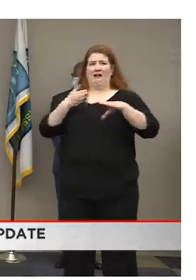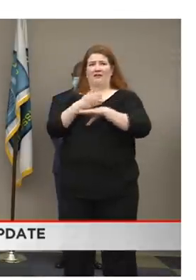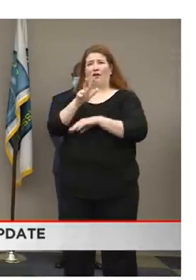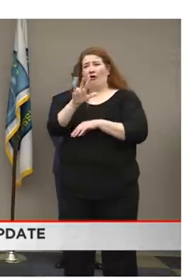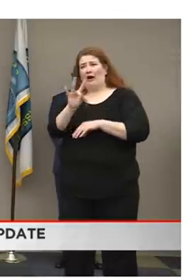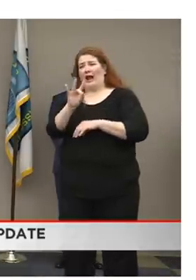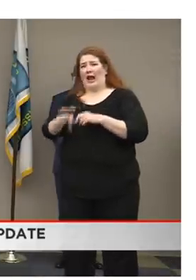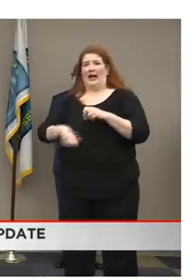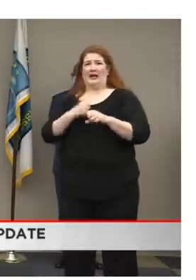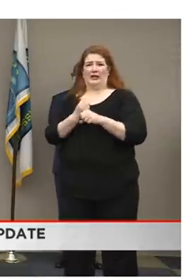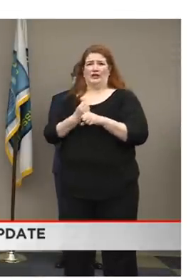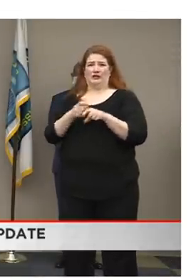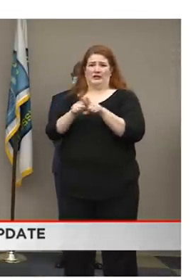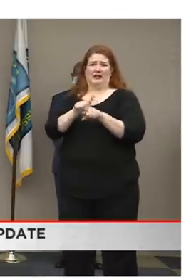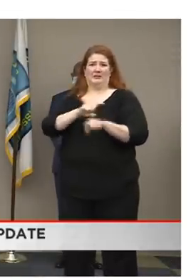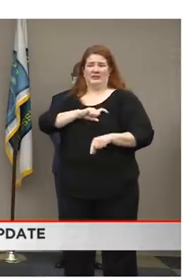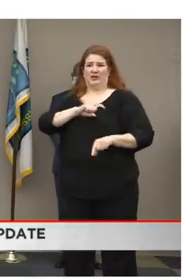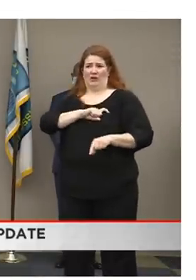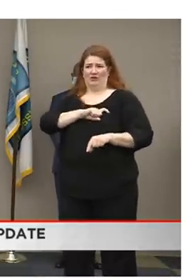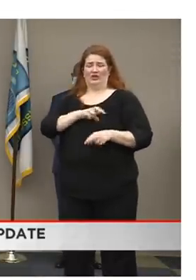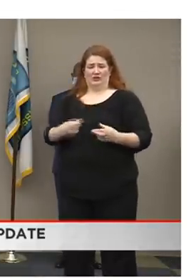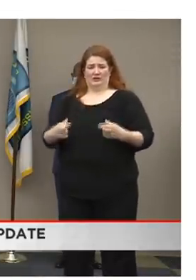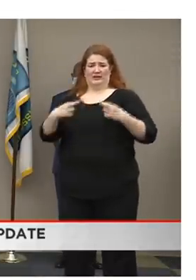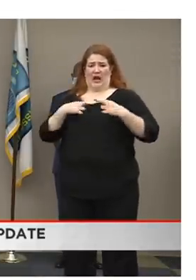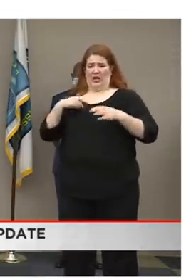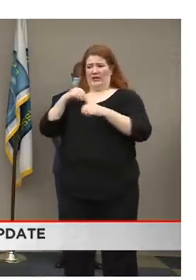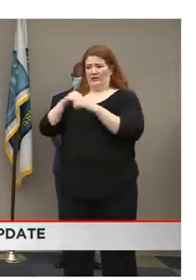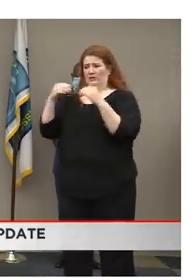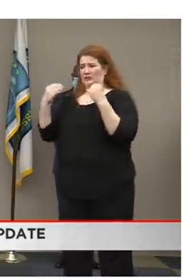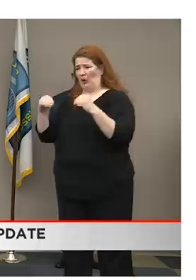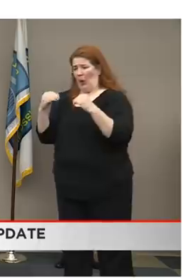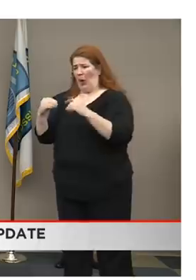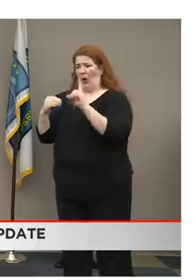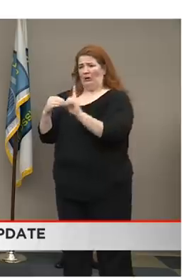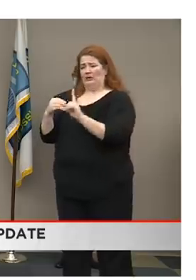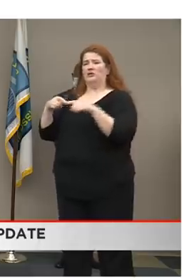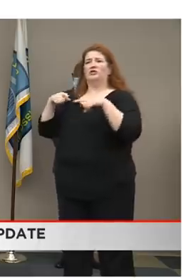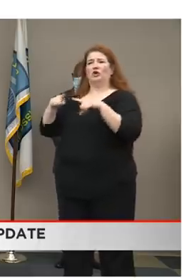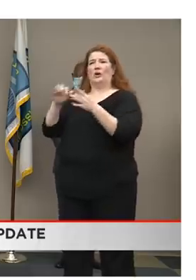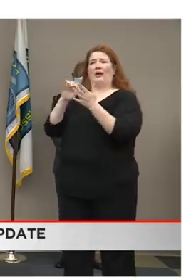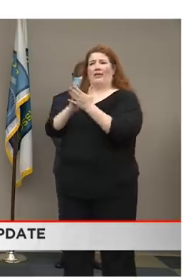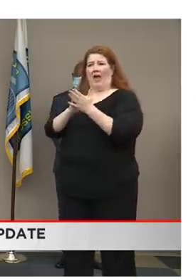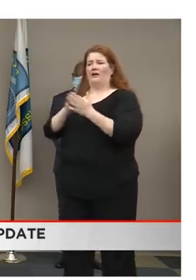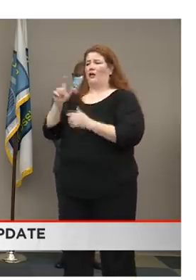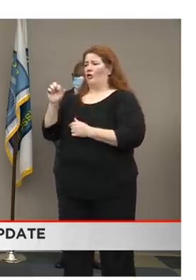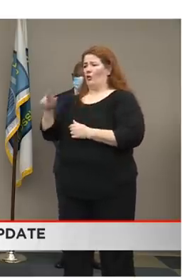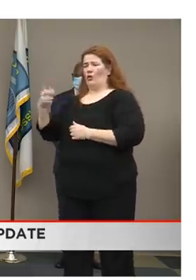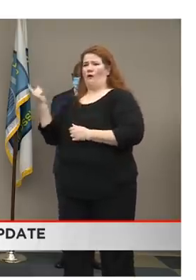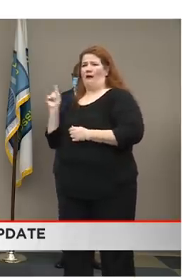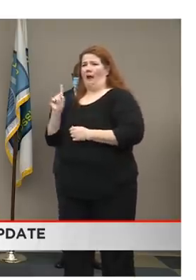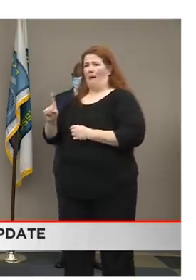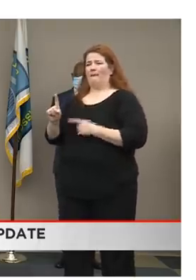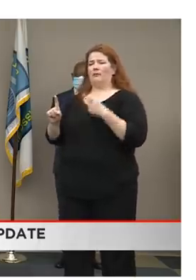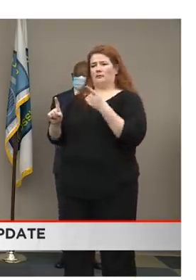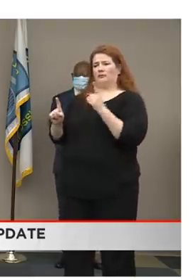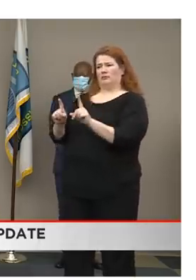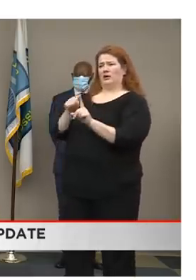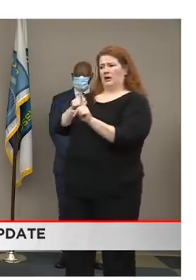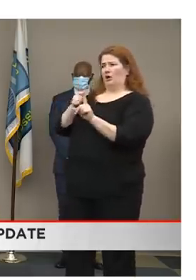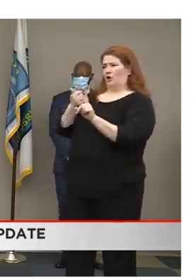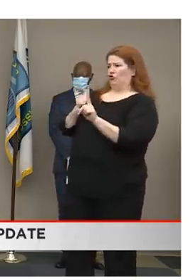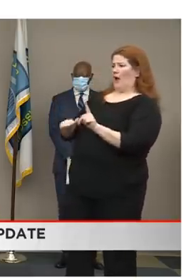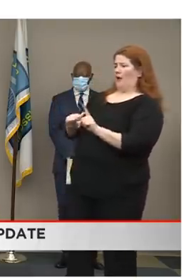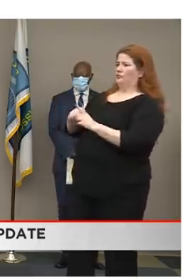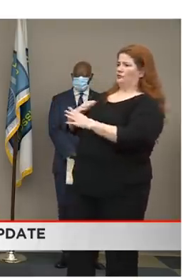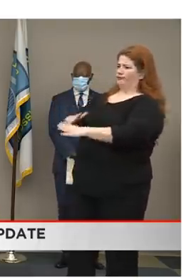There will be high profile individuals, trolls. What's the right way to put it? You know, edgy boys, people on